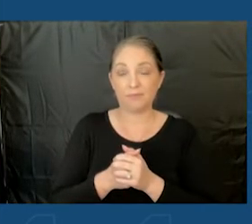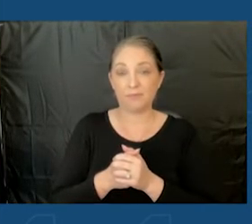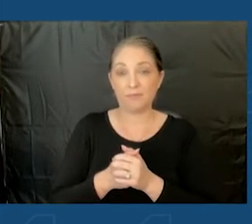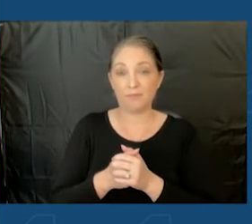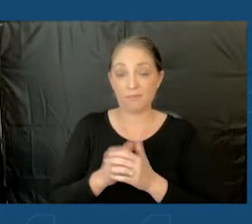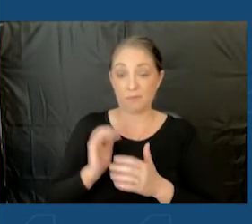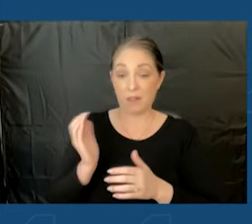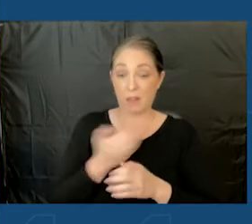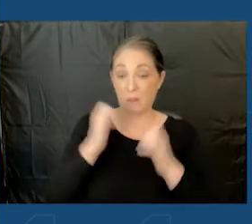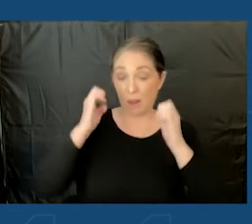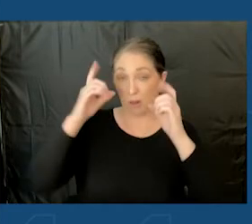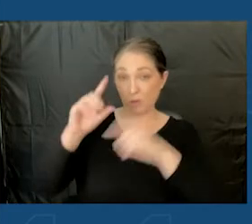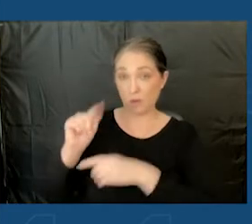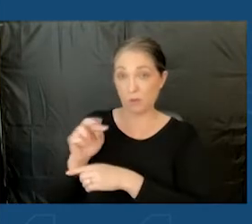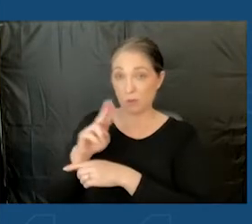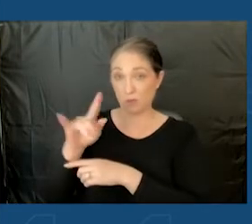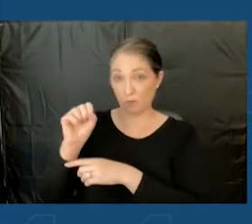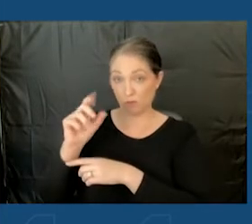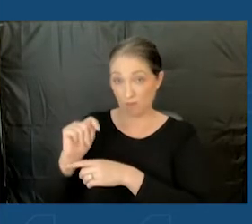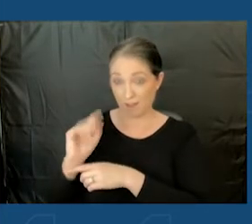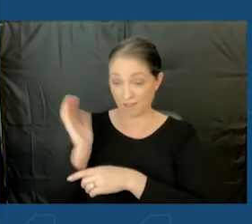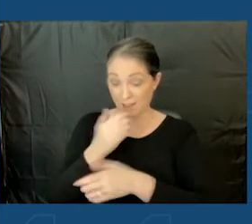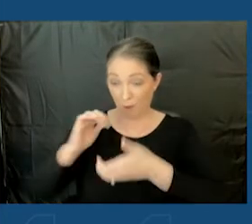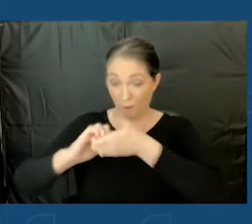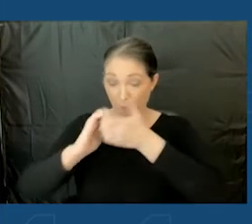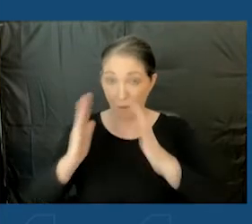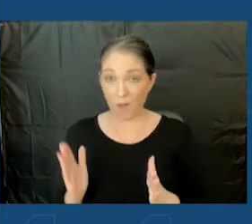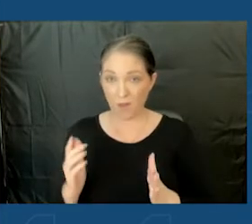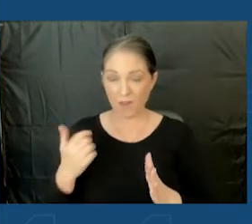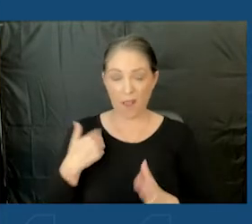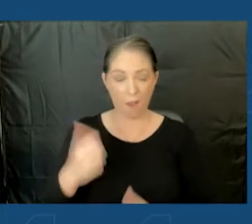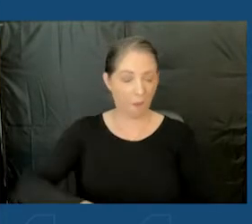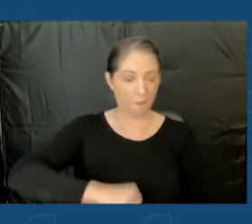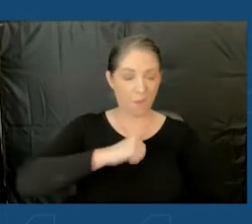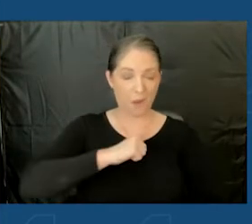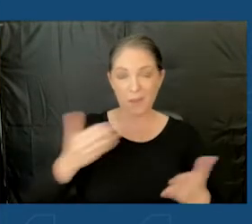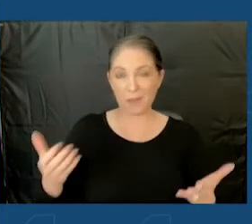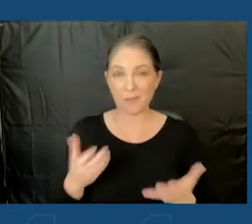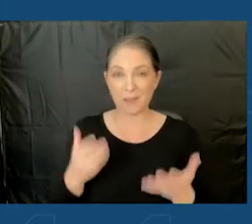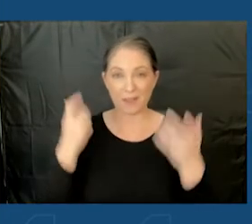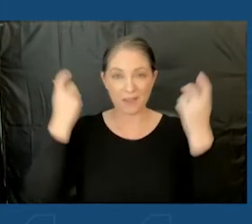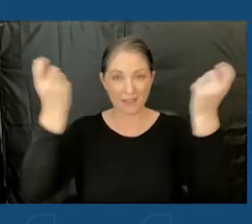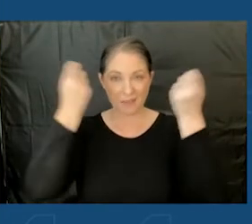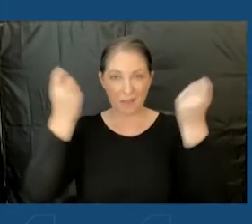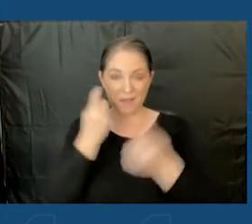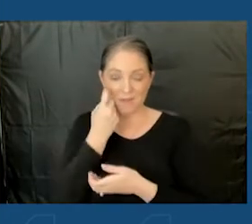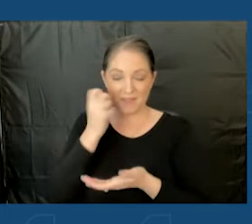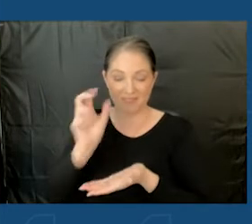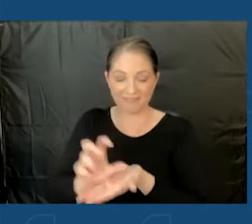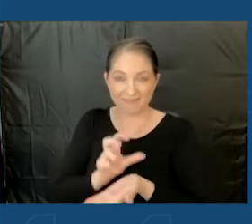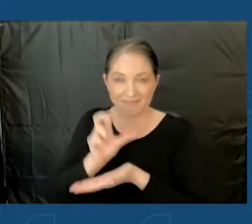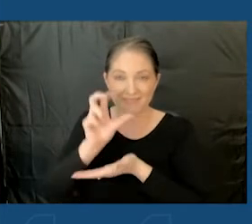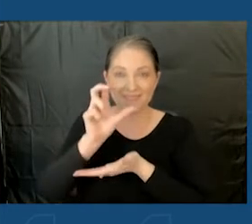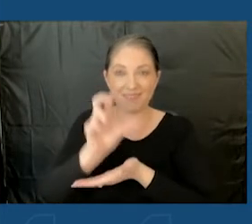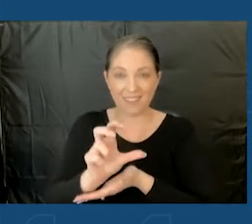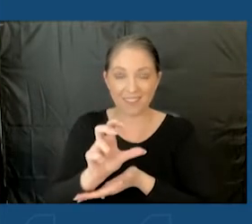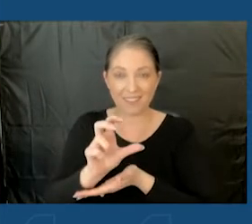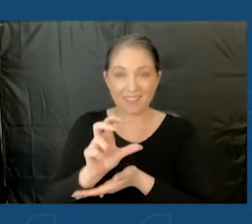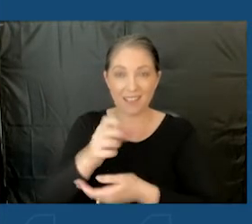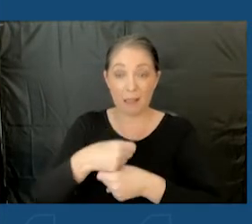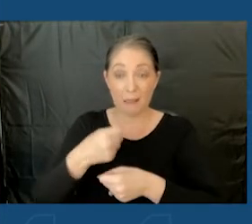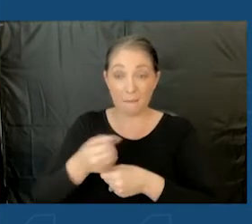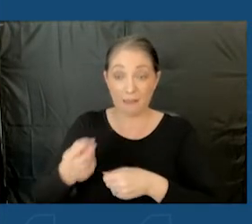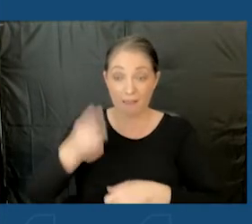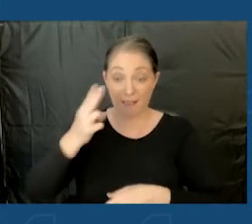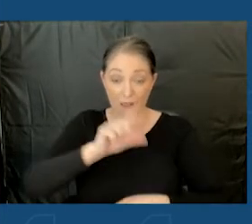coalition partners, I am proud to stand here today and celebrate the recent investments that make high-quality childcare